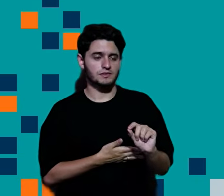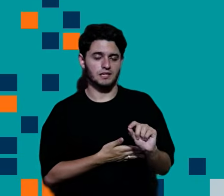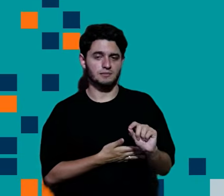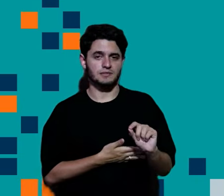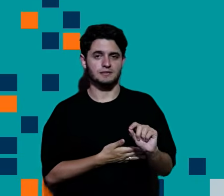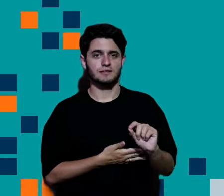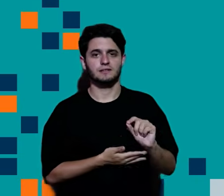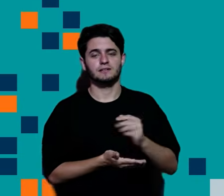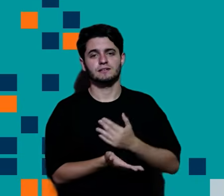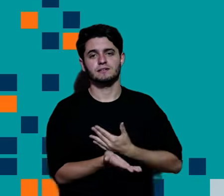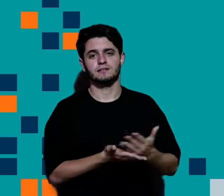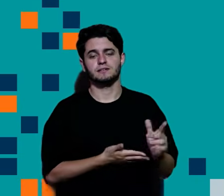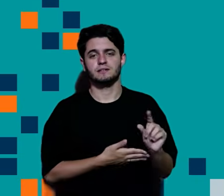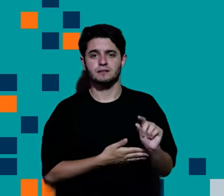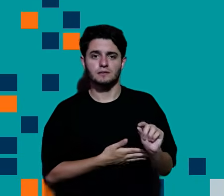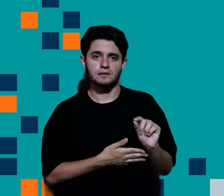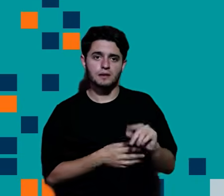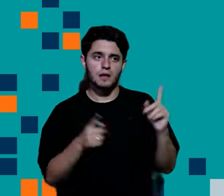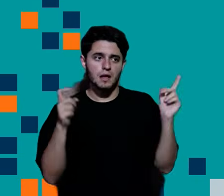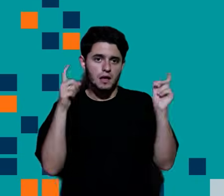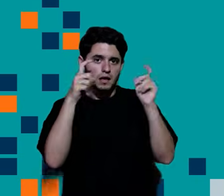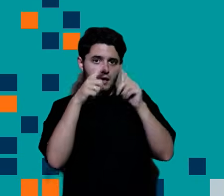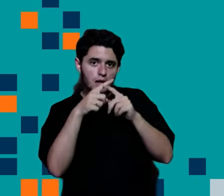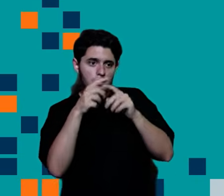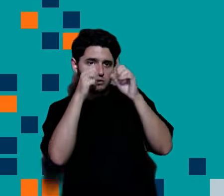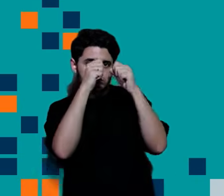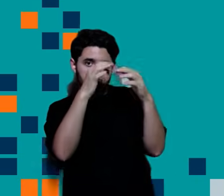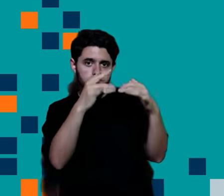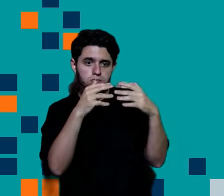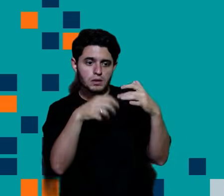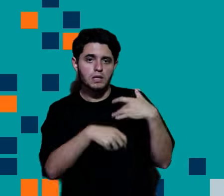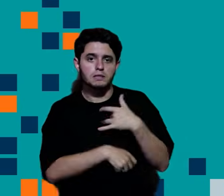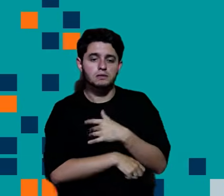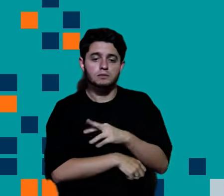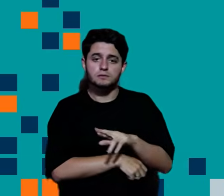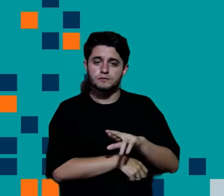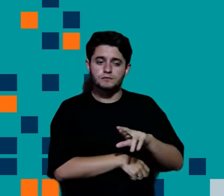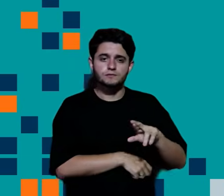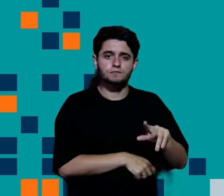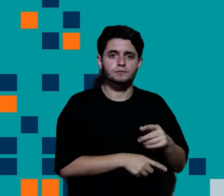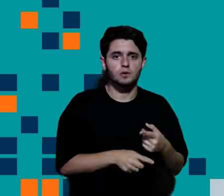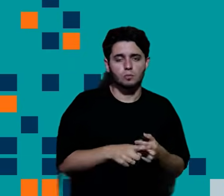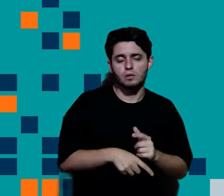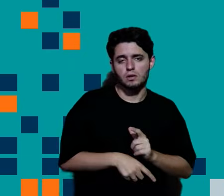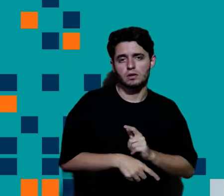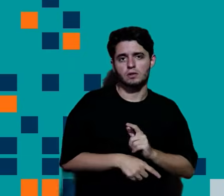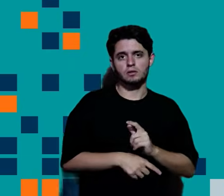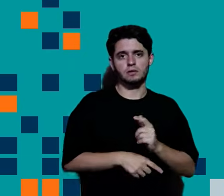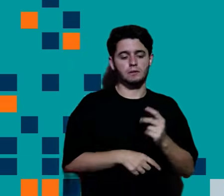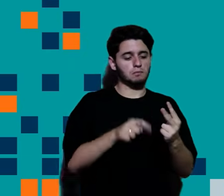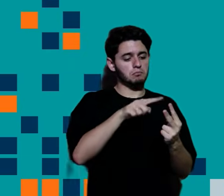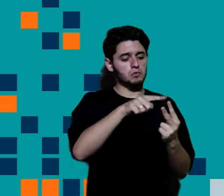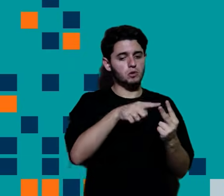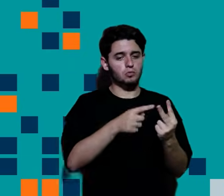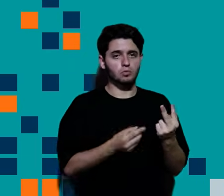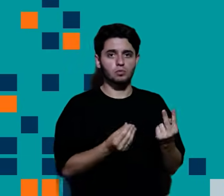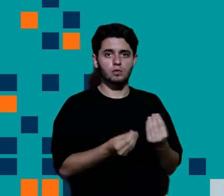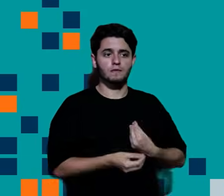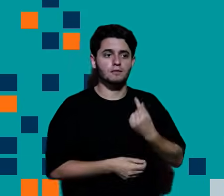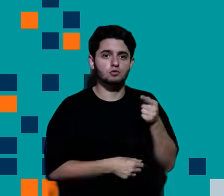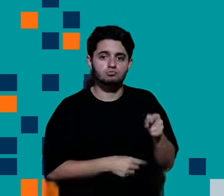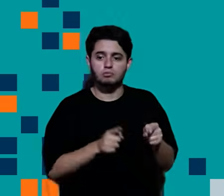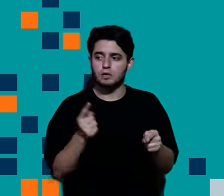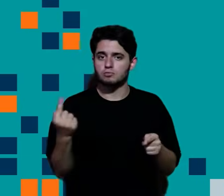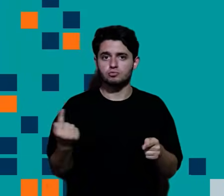and wither away the same way that a plant does without sunlight or water after